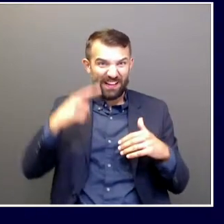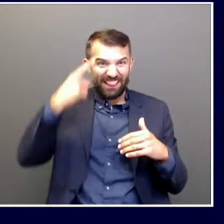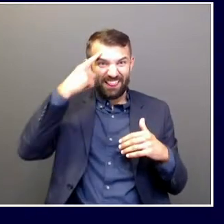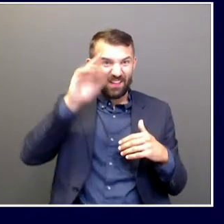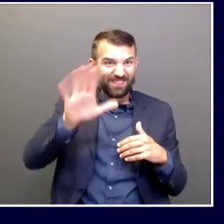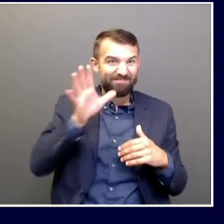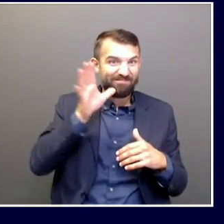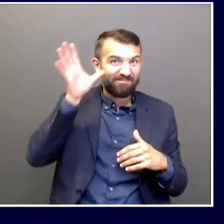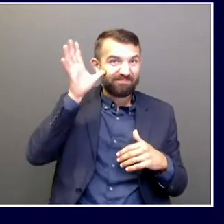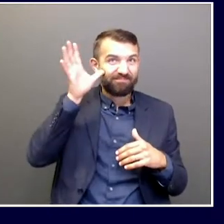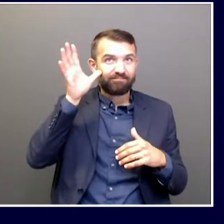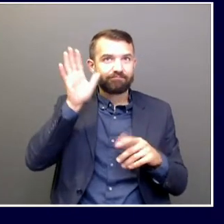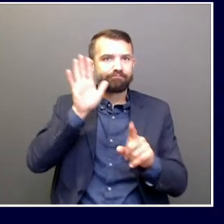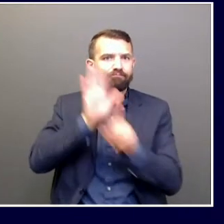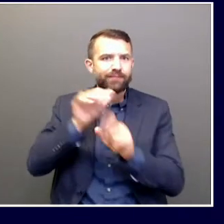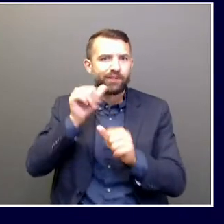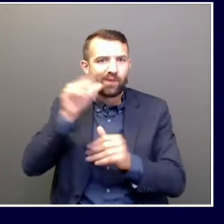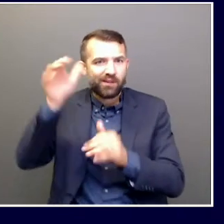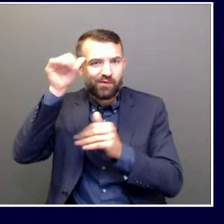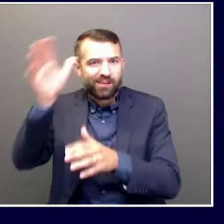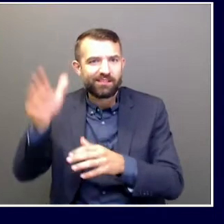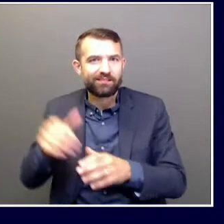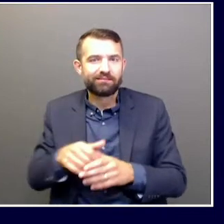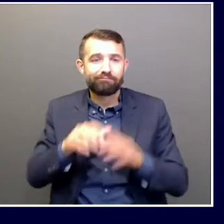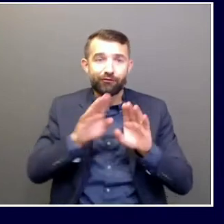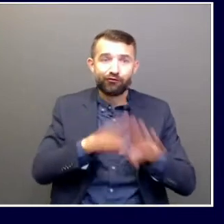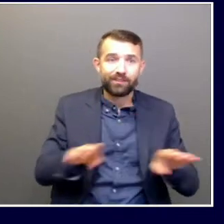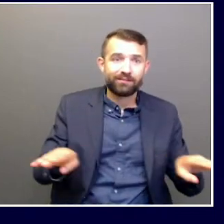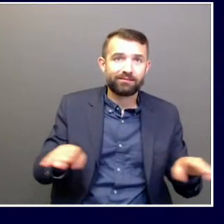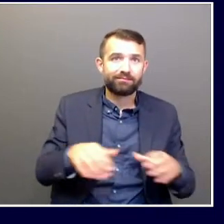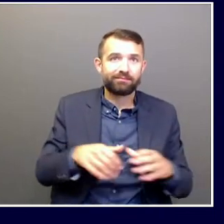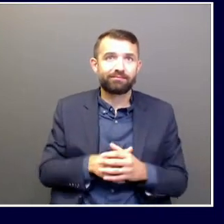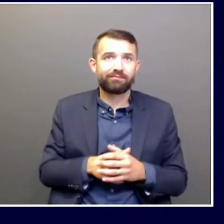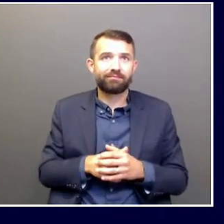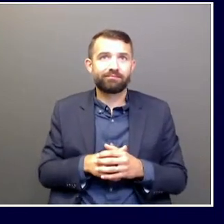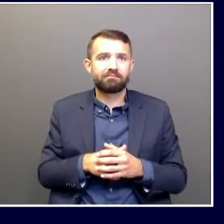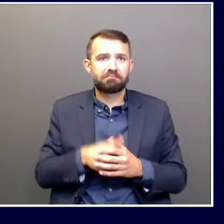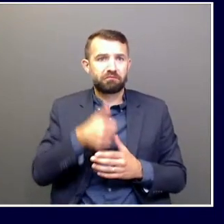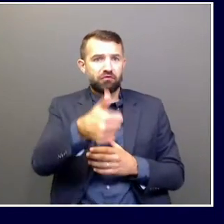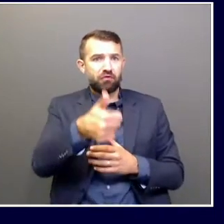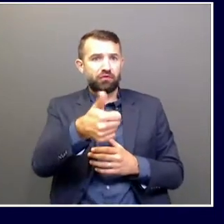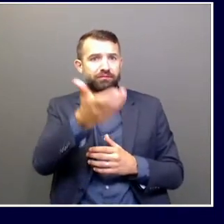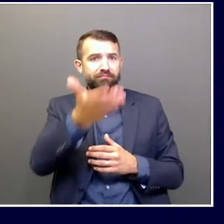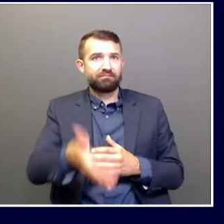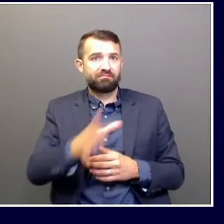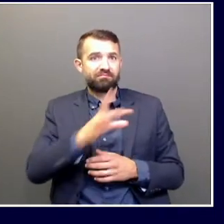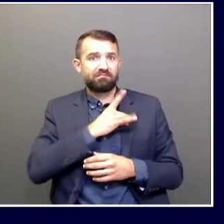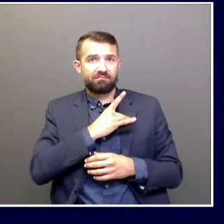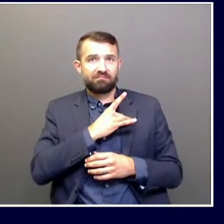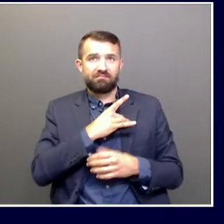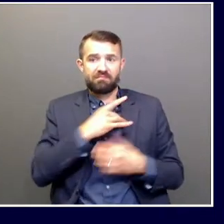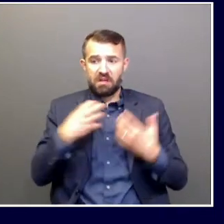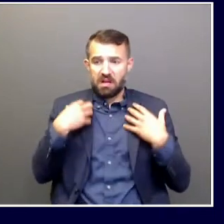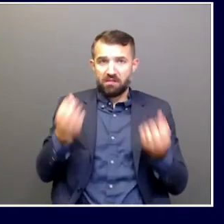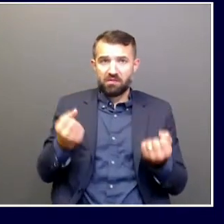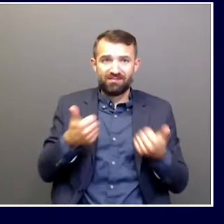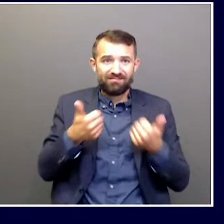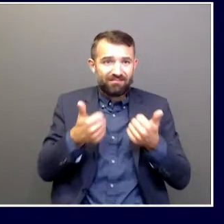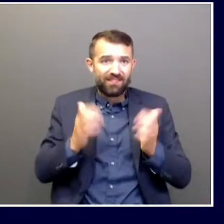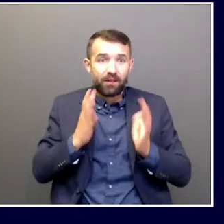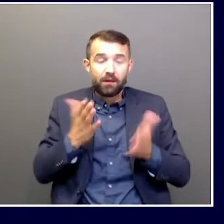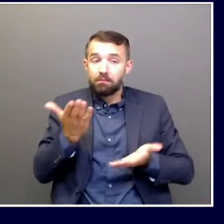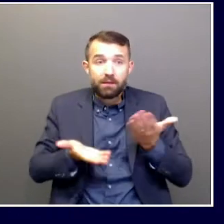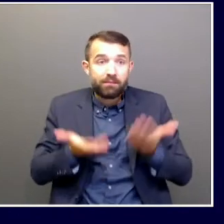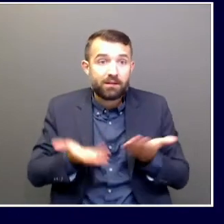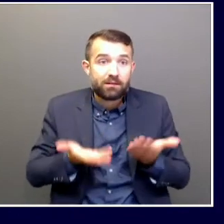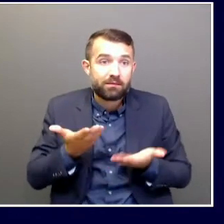get vaccinated? Even if you truly would be okay, and maybe you wouldn't be, maybe broaden your view just a bit to think about those